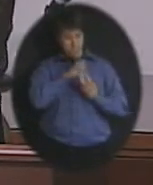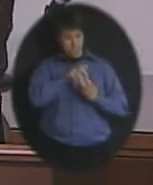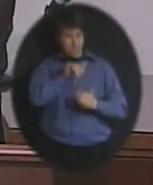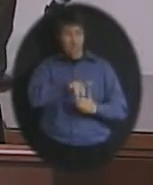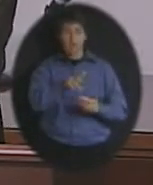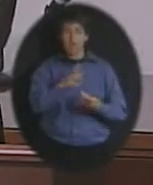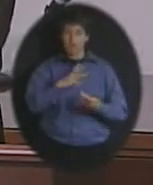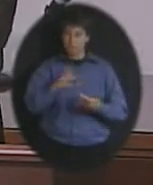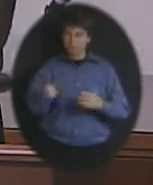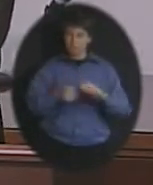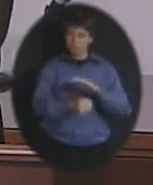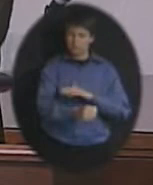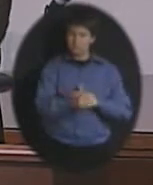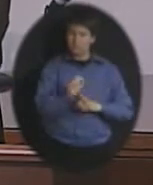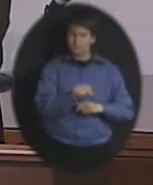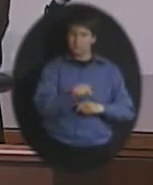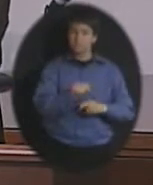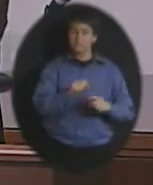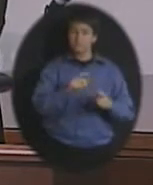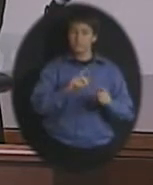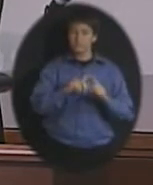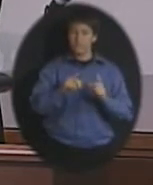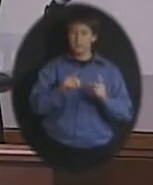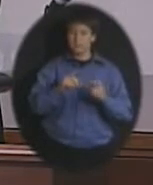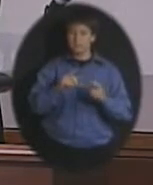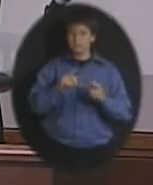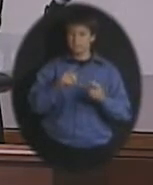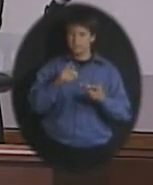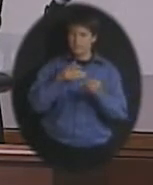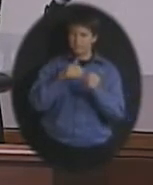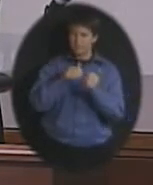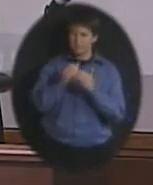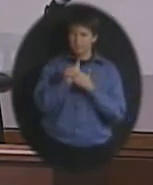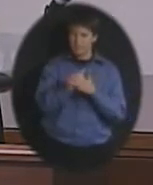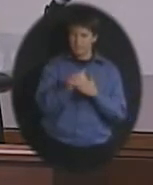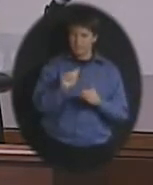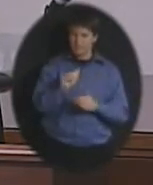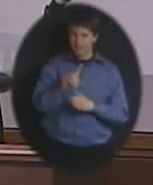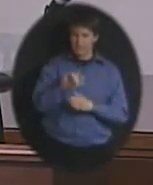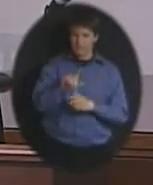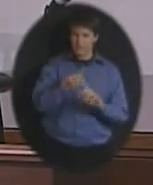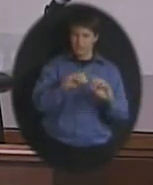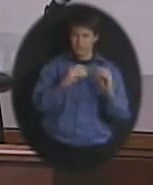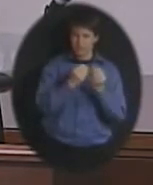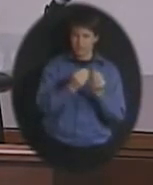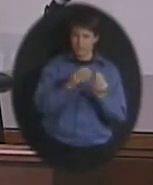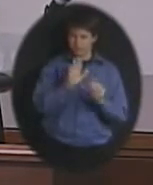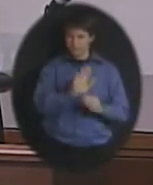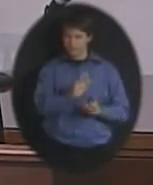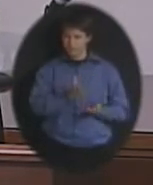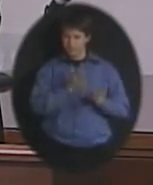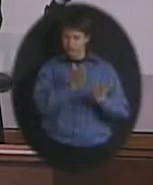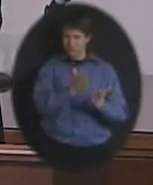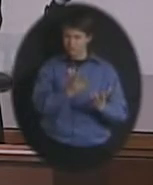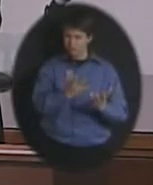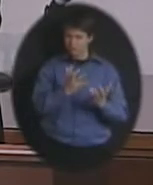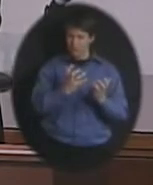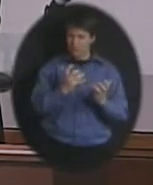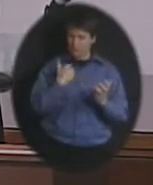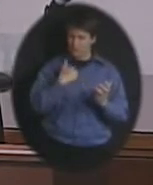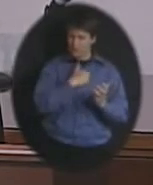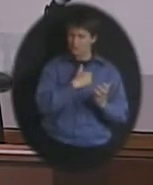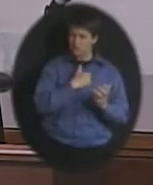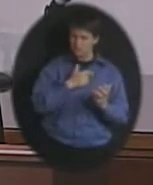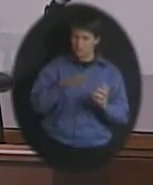for Avid, which were guided by the Avid organization in terms of what they suggest and want us to be looking at in terms